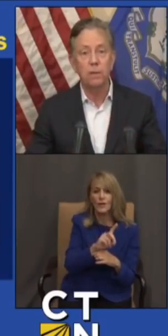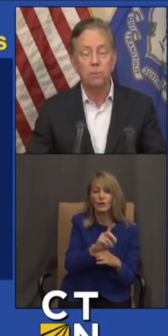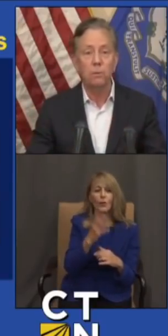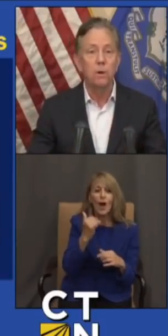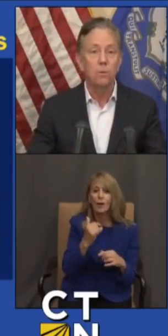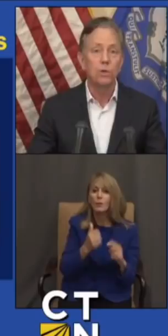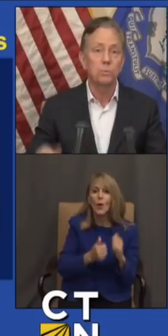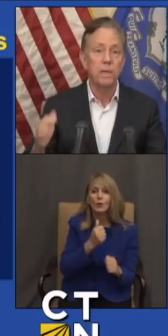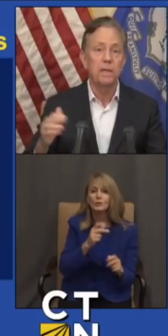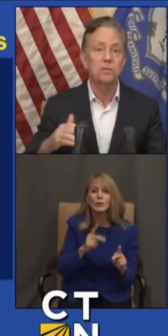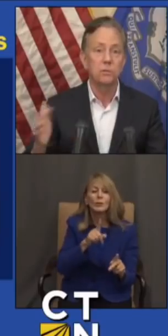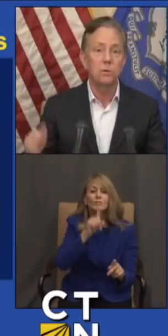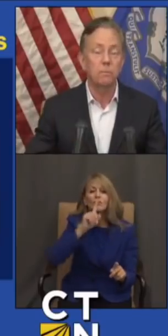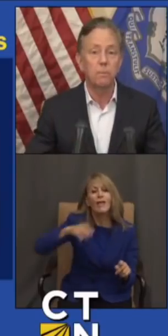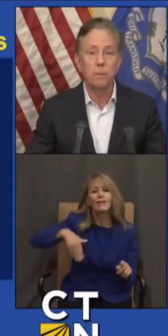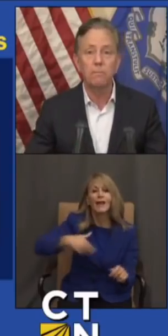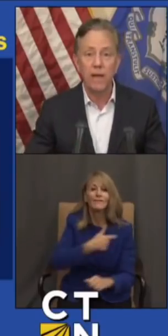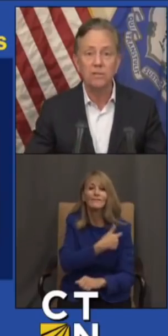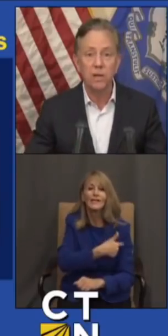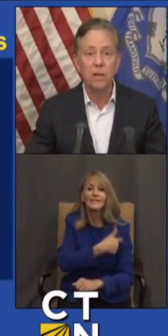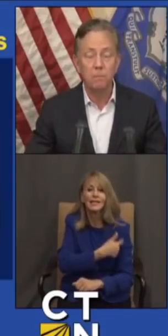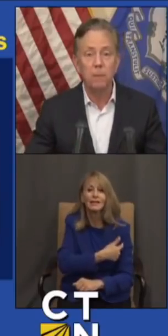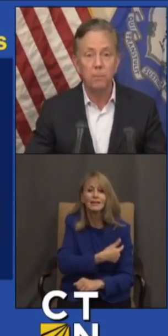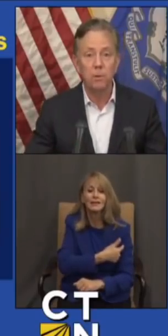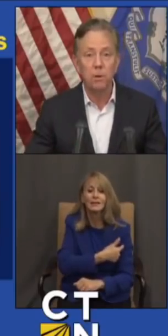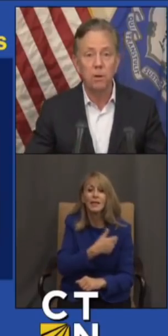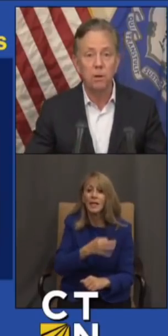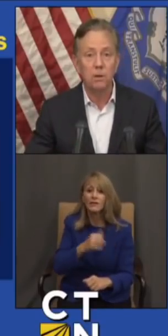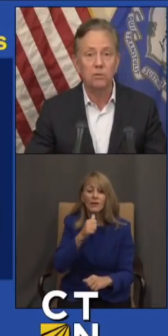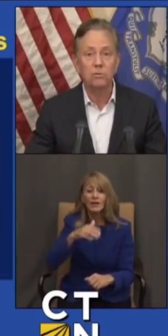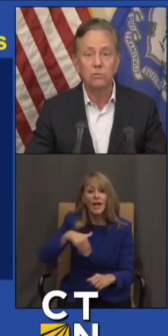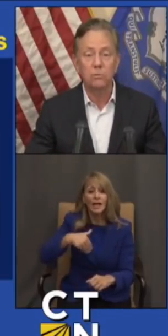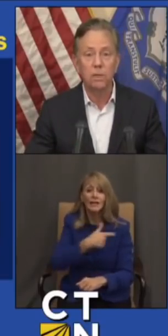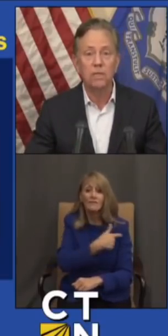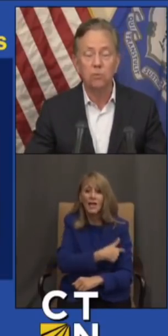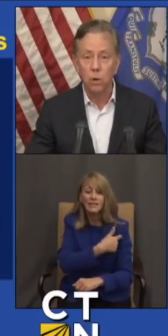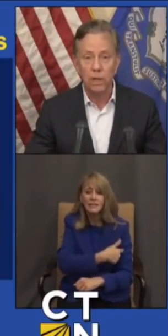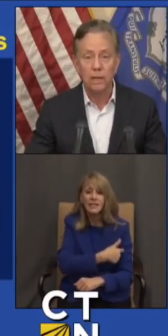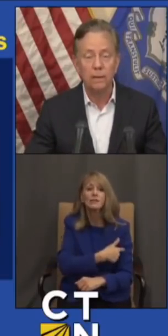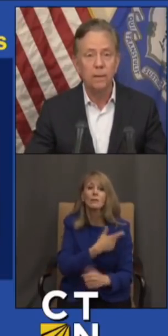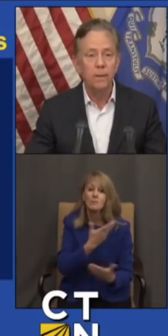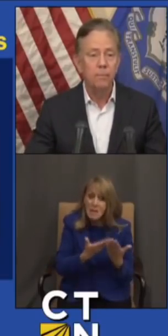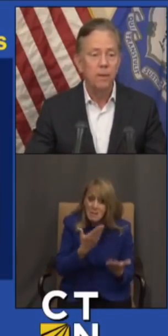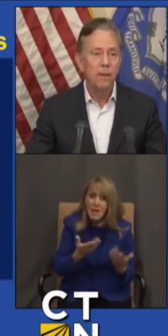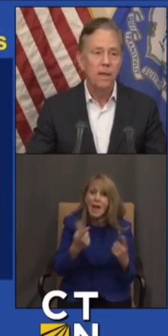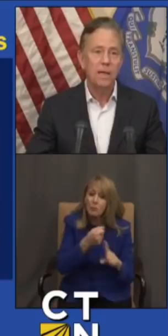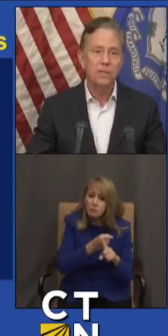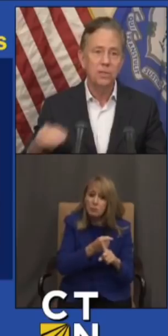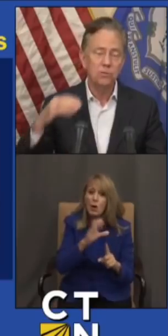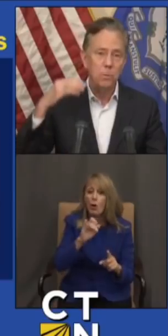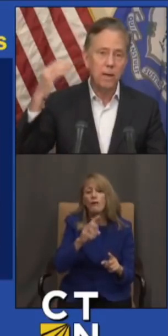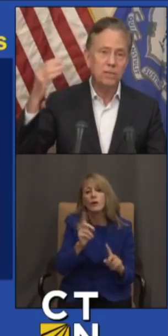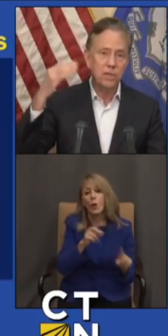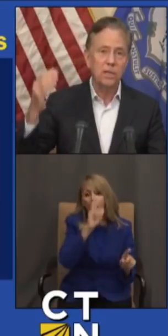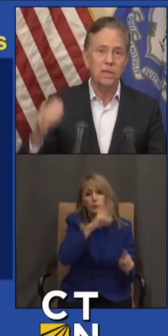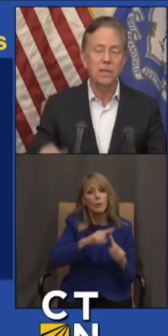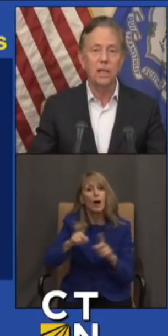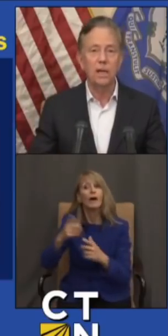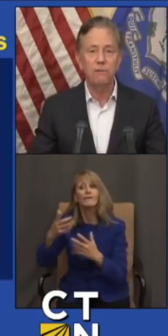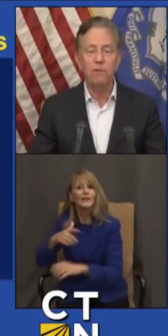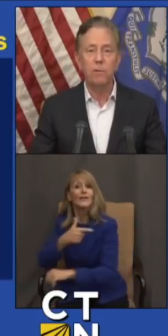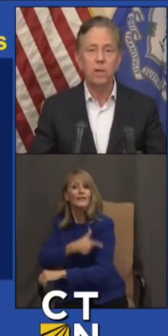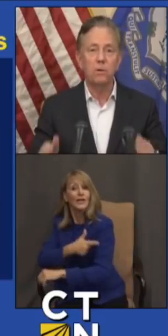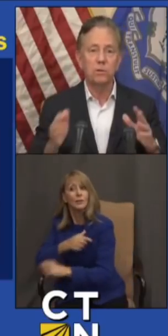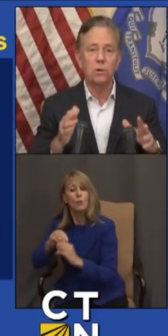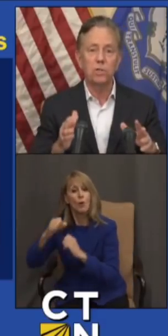unvaccinated people, which means vaccinated people it's working. And it just reminds you that in